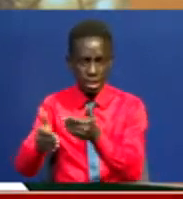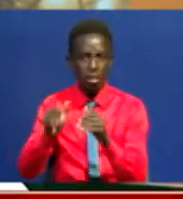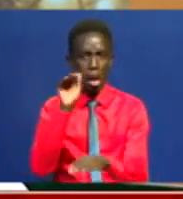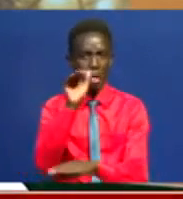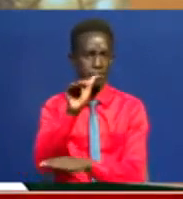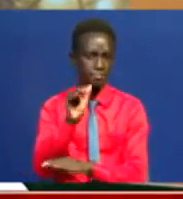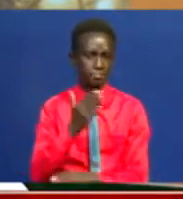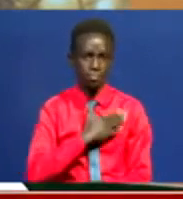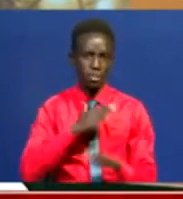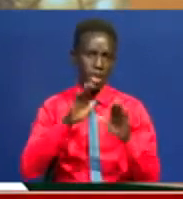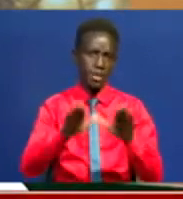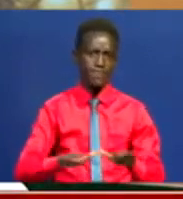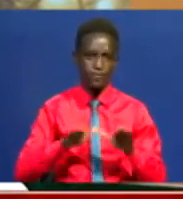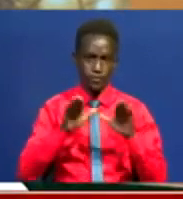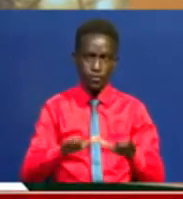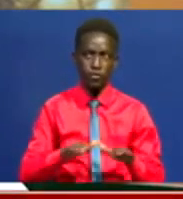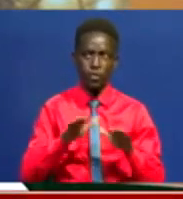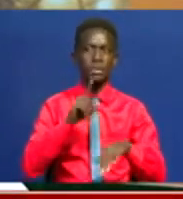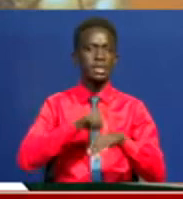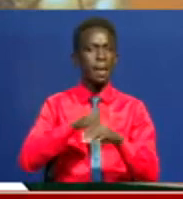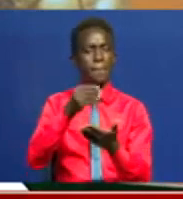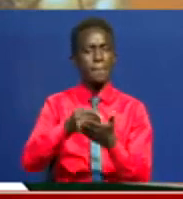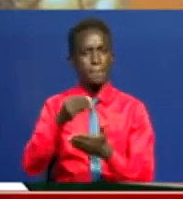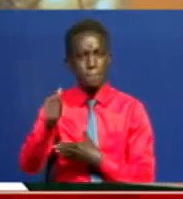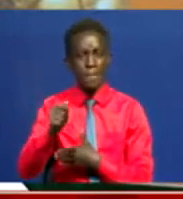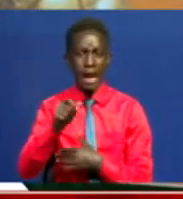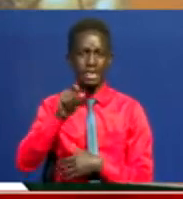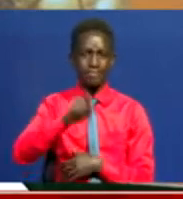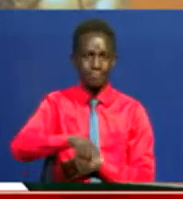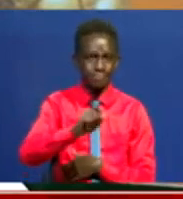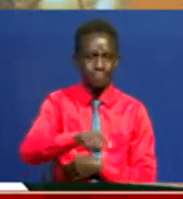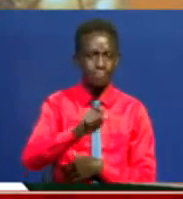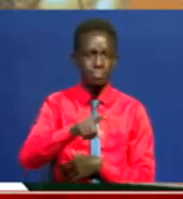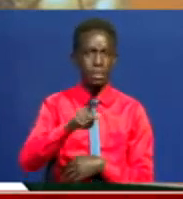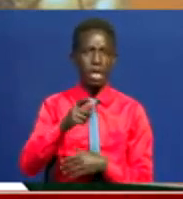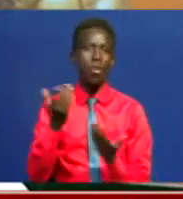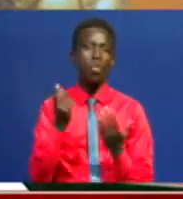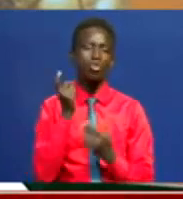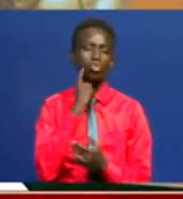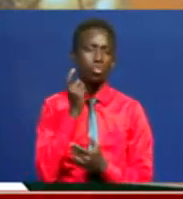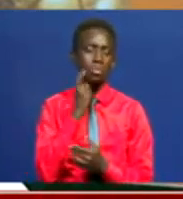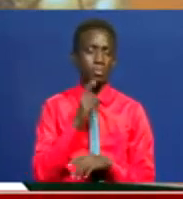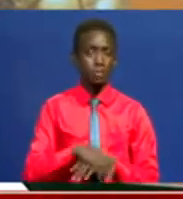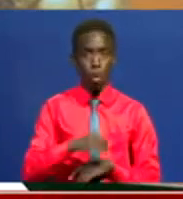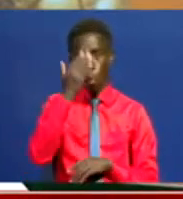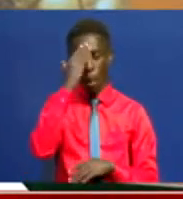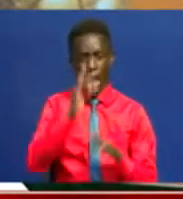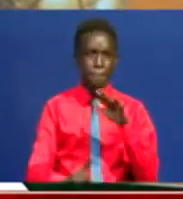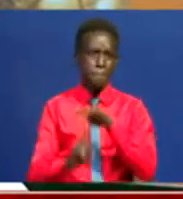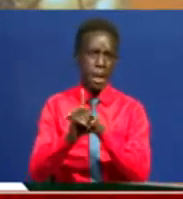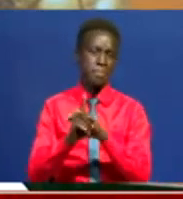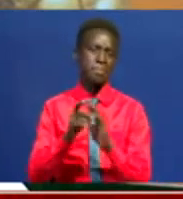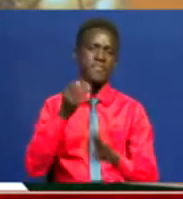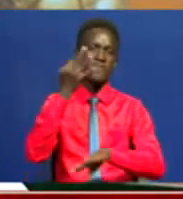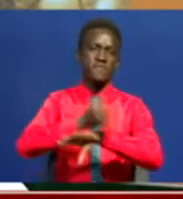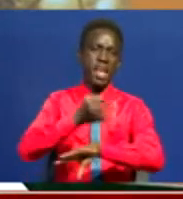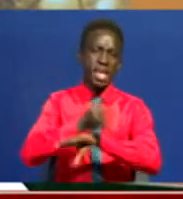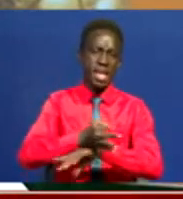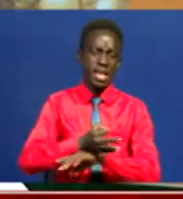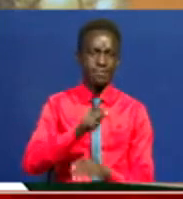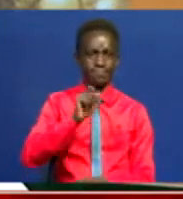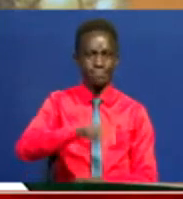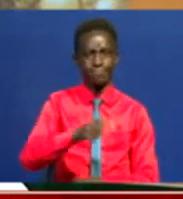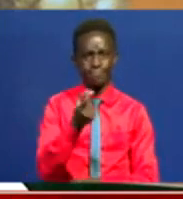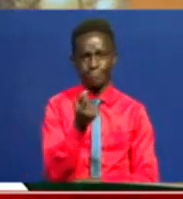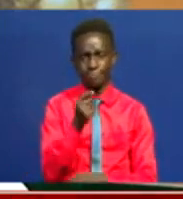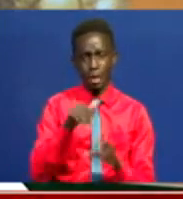to be cautious when buying seeds in agro-vets following reported cases of fake seeds in the market. KEPHIS Acting Director